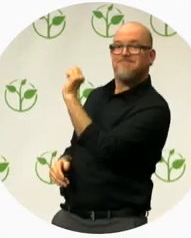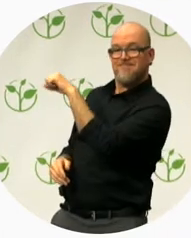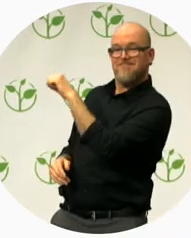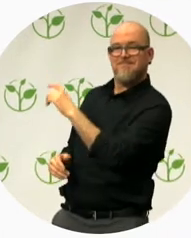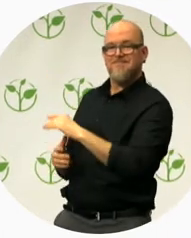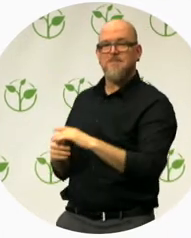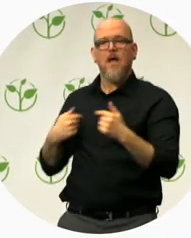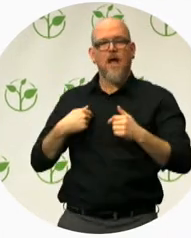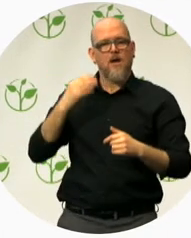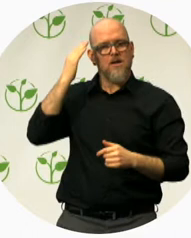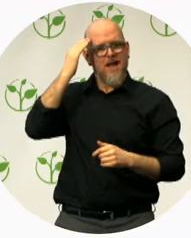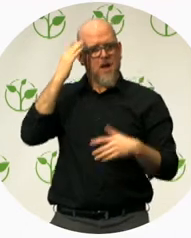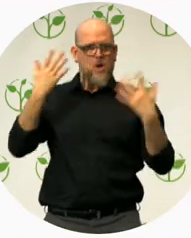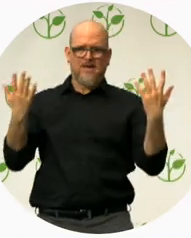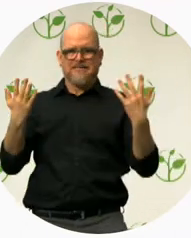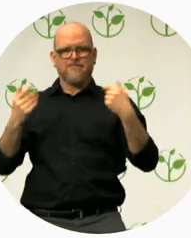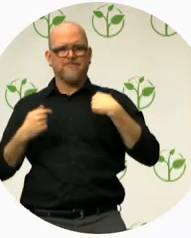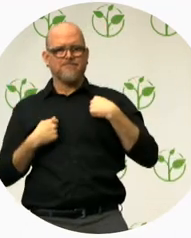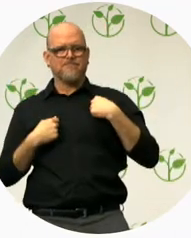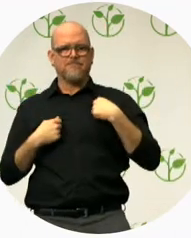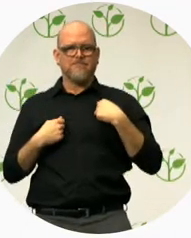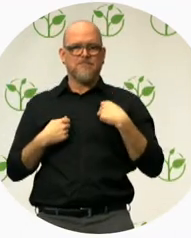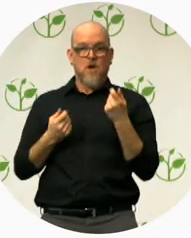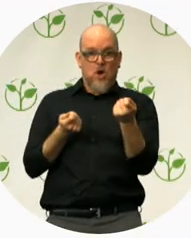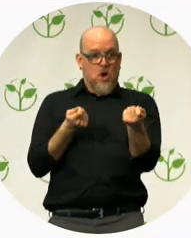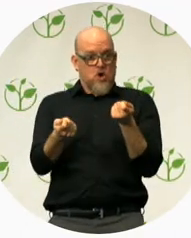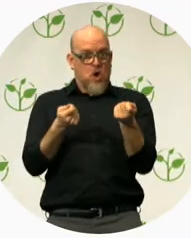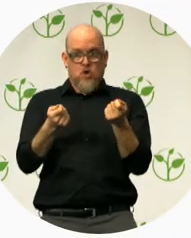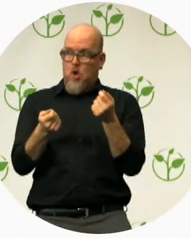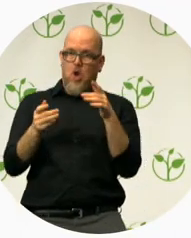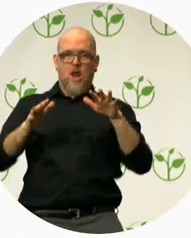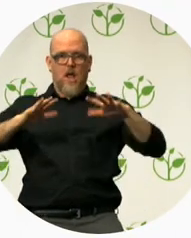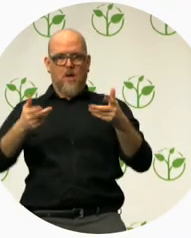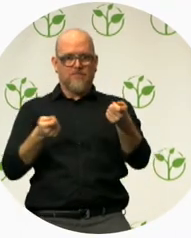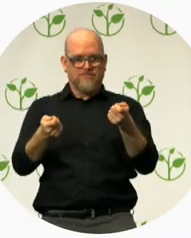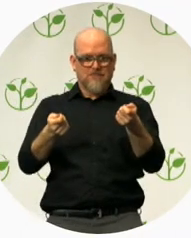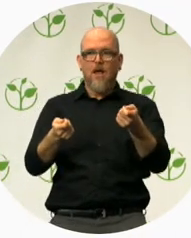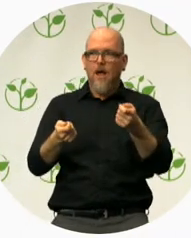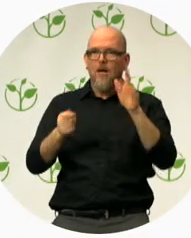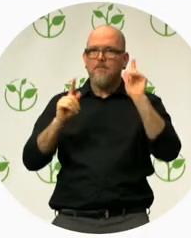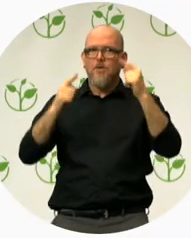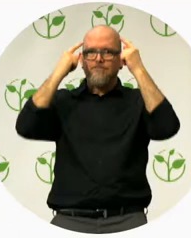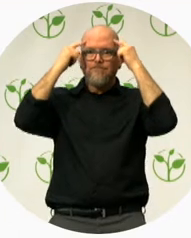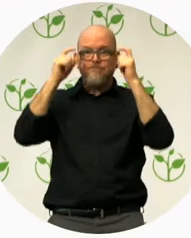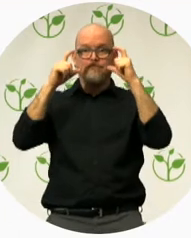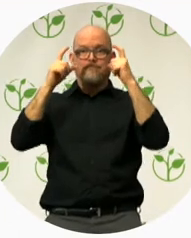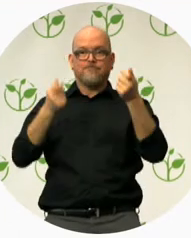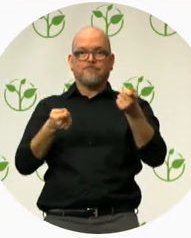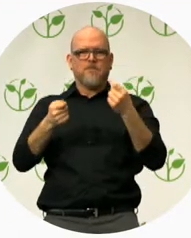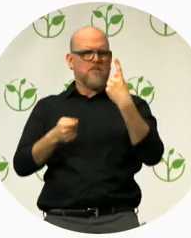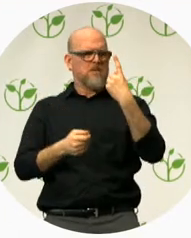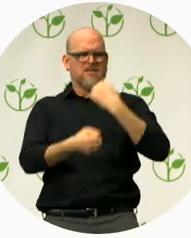which we think to control is fascinating. We did some work a few years ago working with patients who